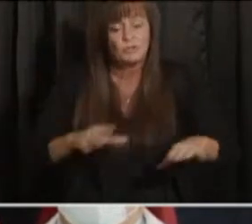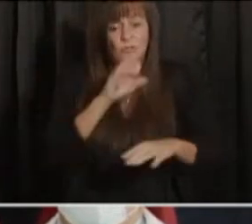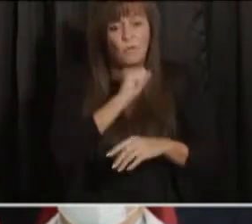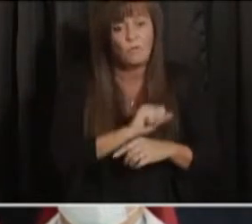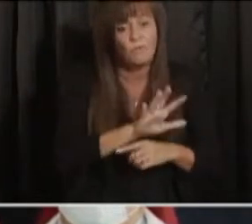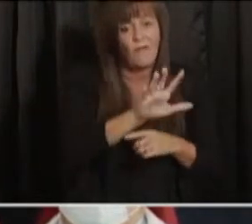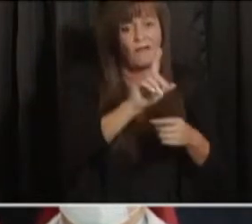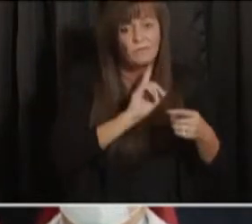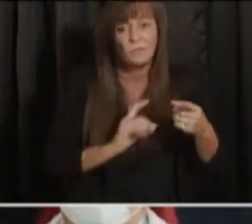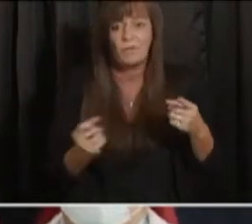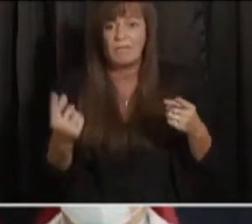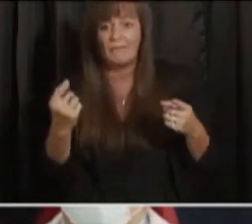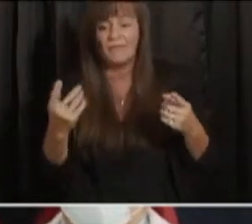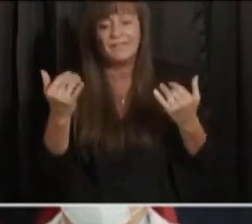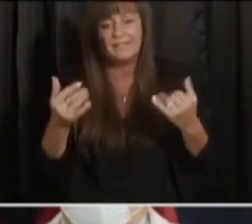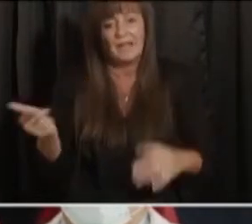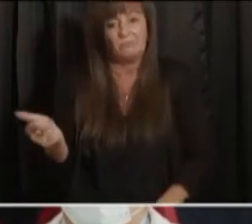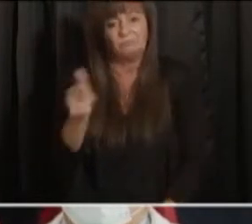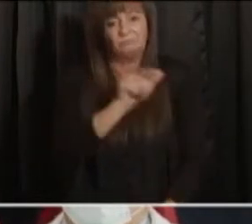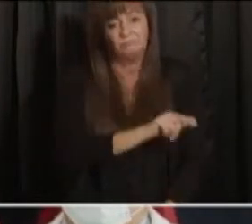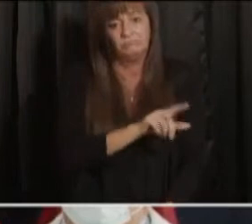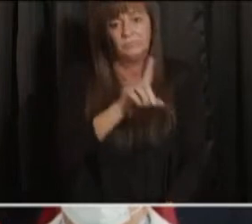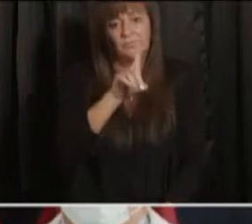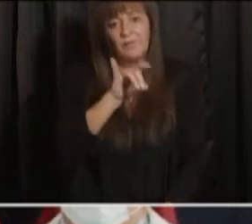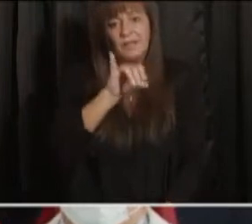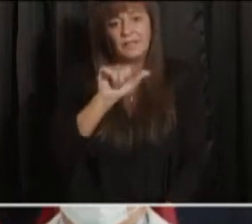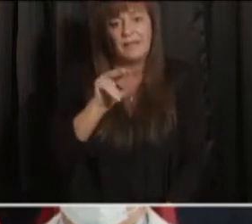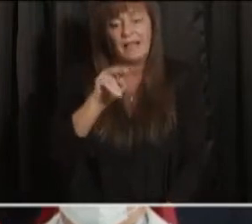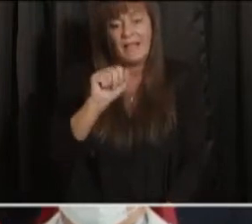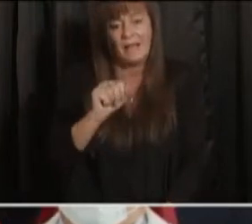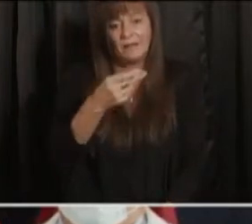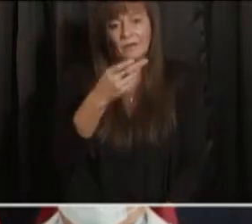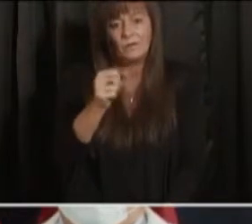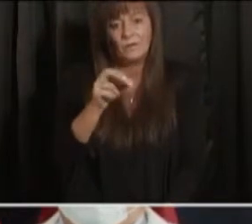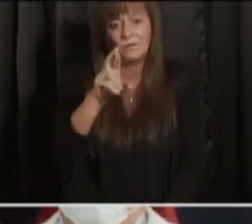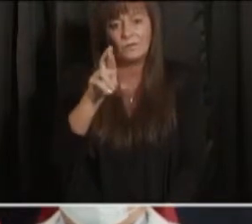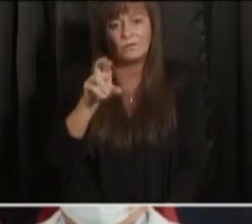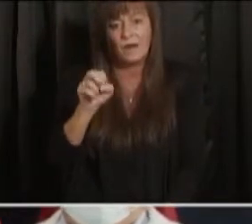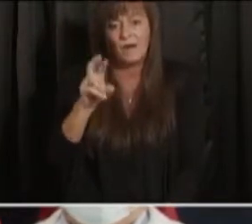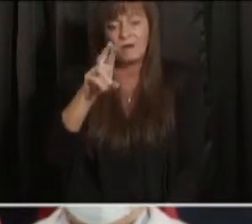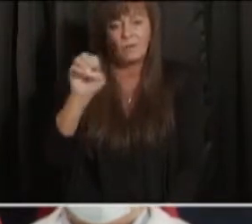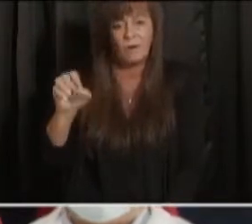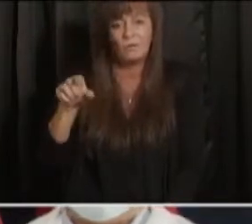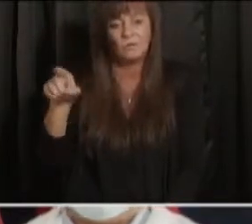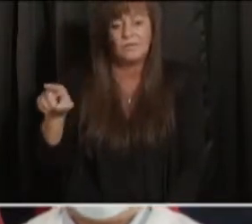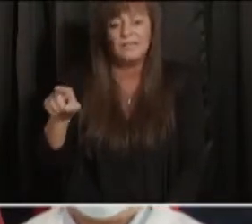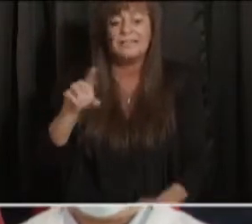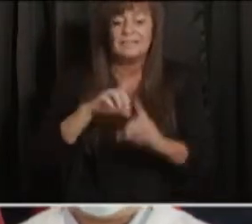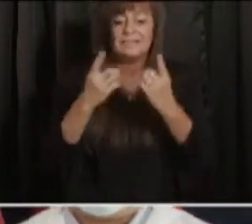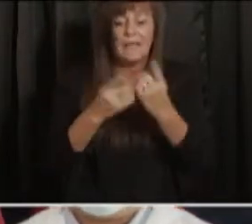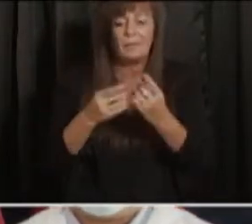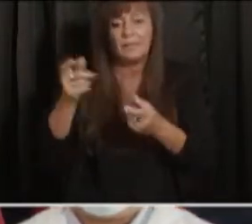efforts, I'll turn it over to Diana Herrera, Deputy Director of the Division of Disease Control and Public Health Response. Diana?